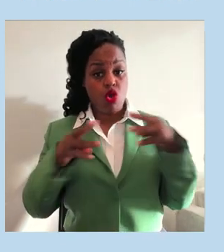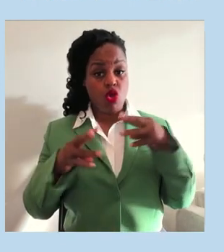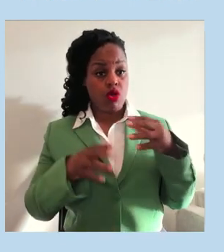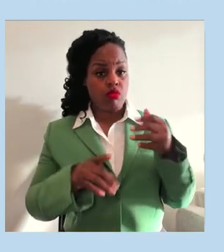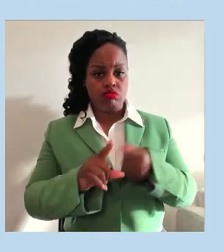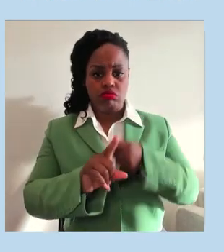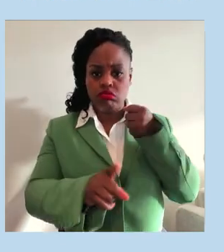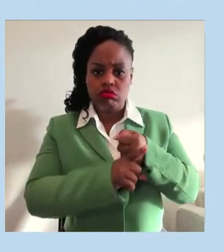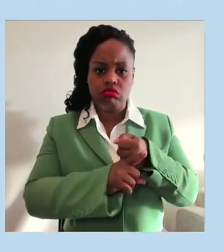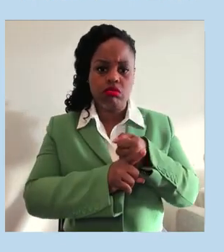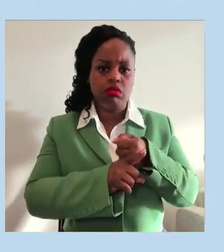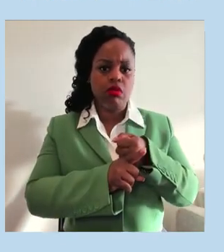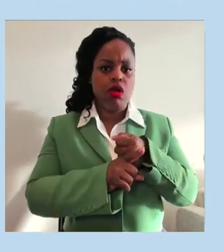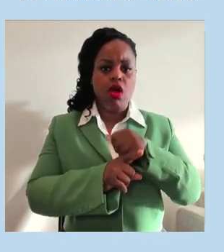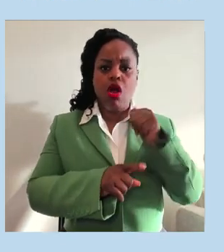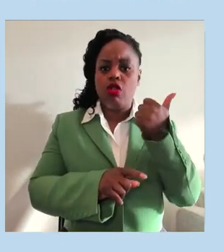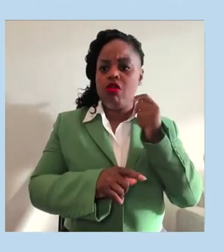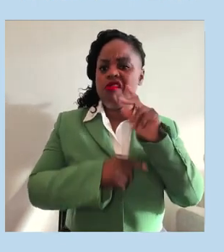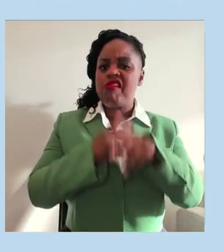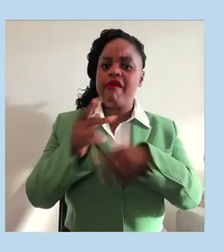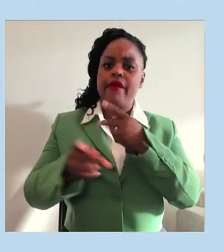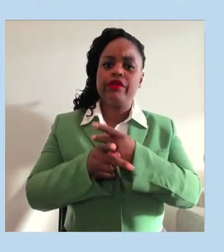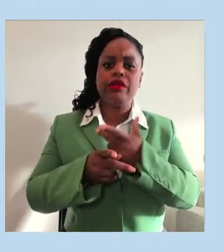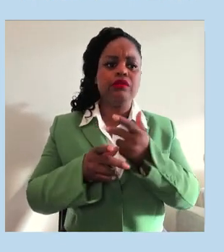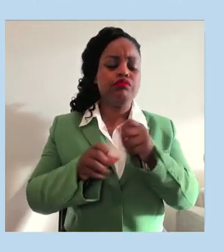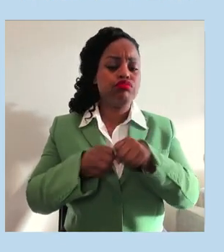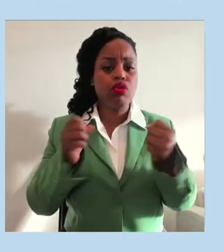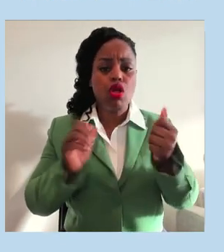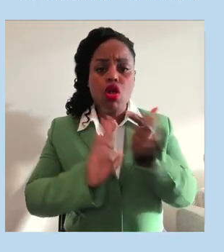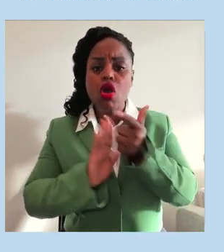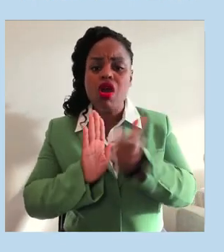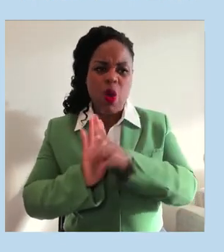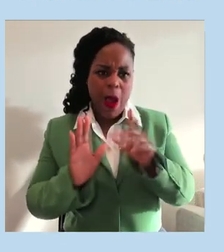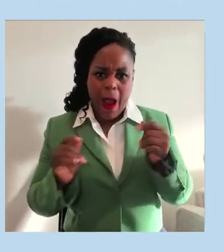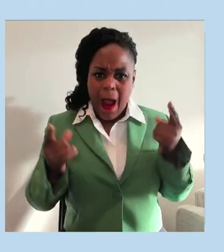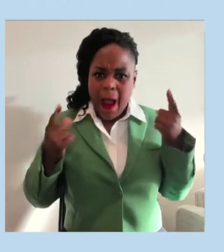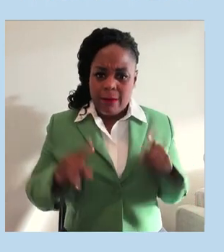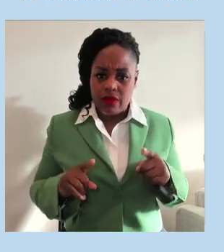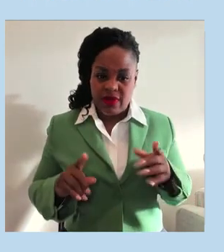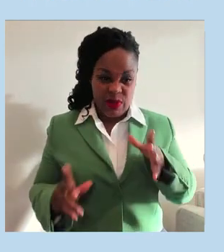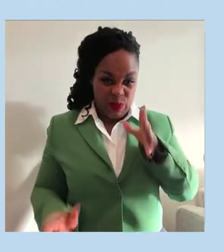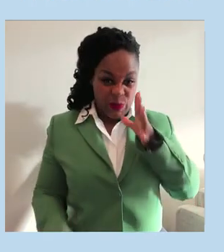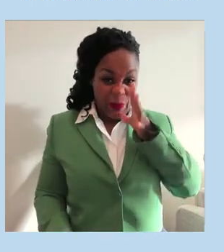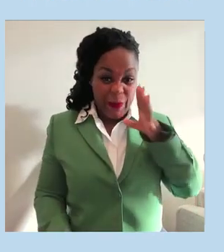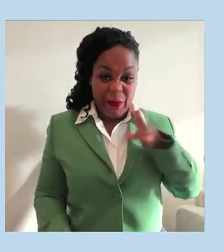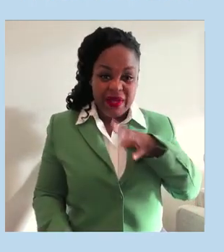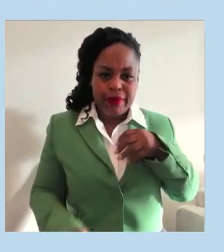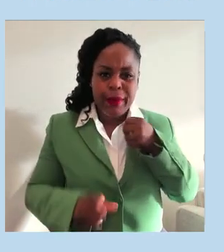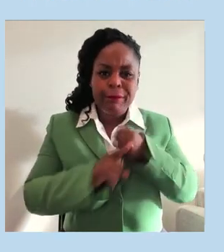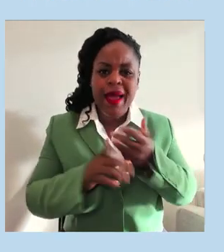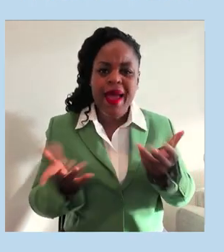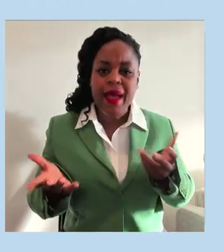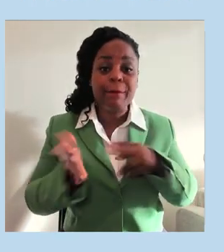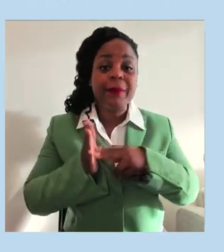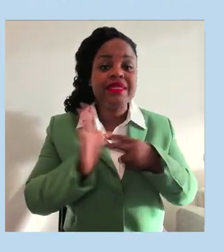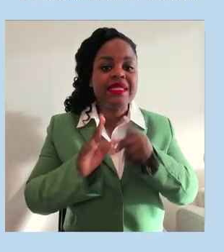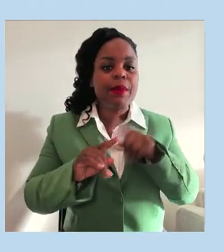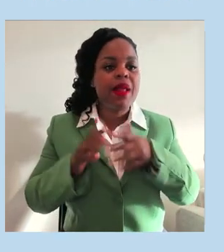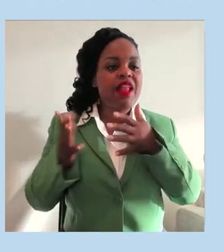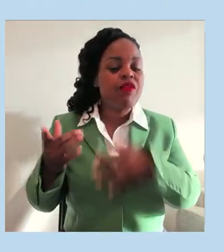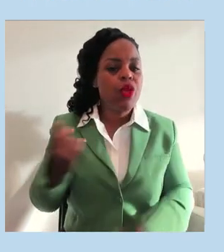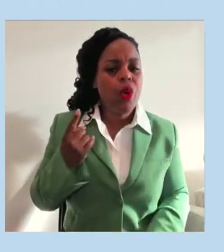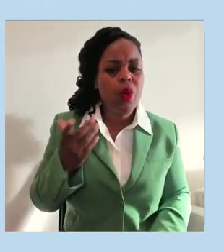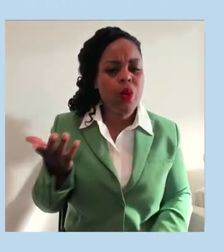alone. This is the case with my country, where the Burmese military has used